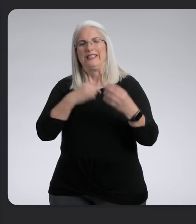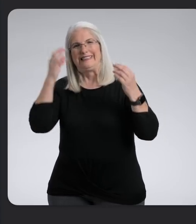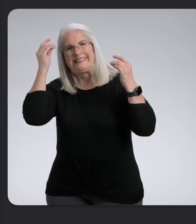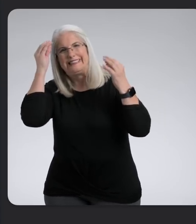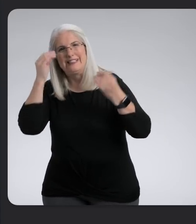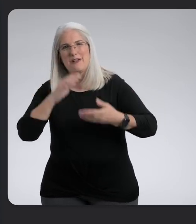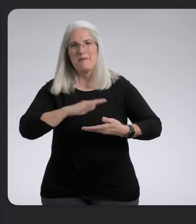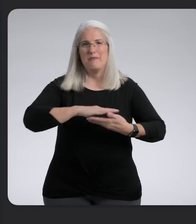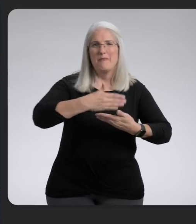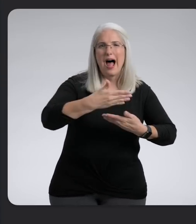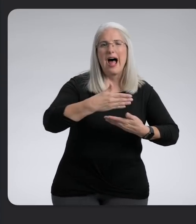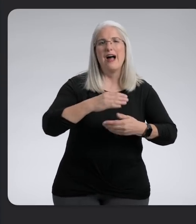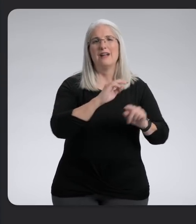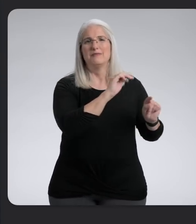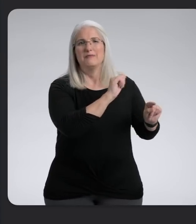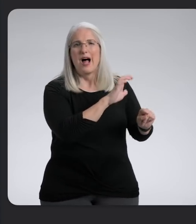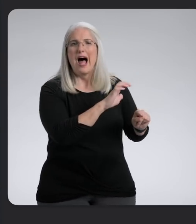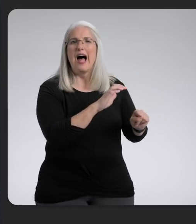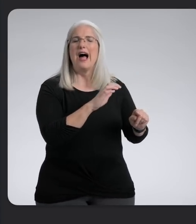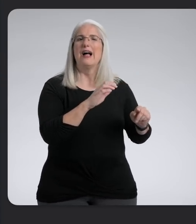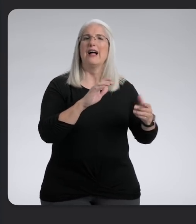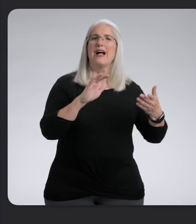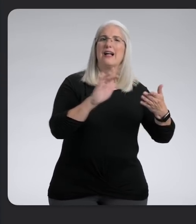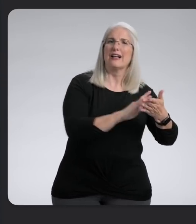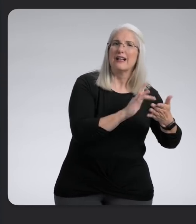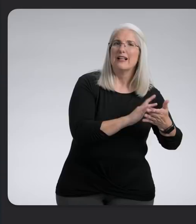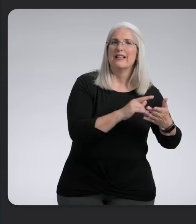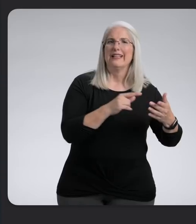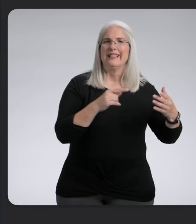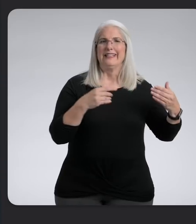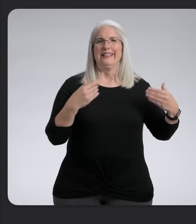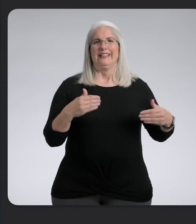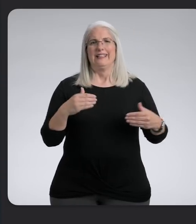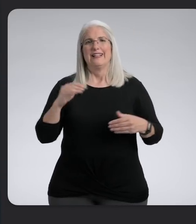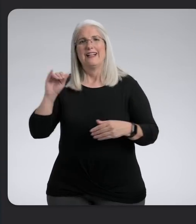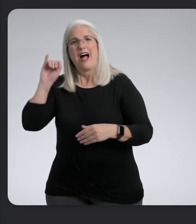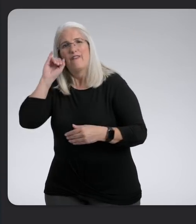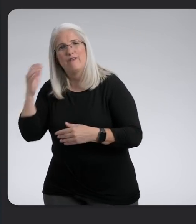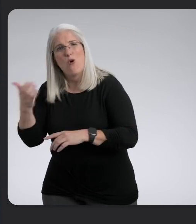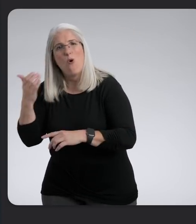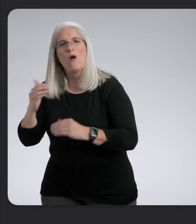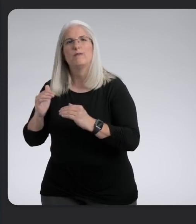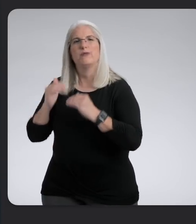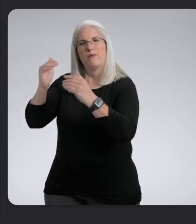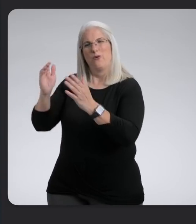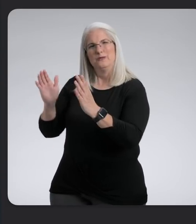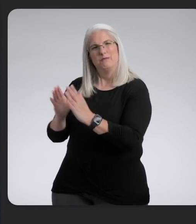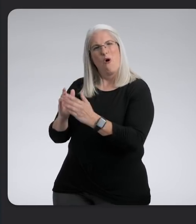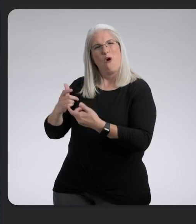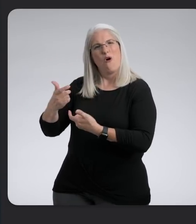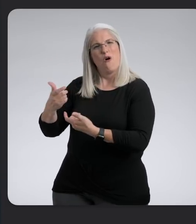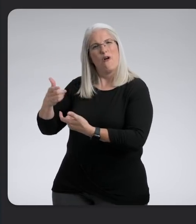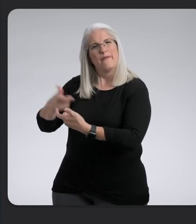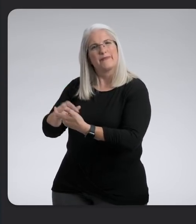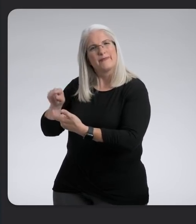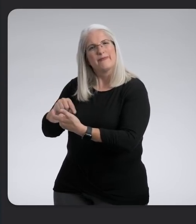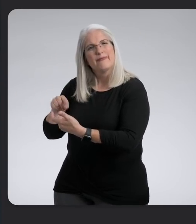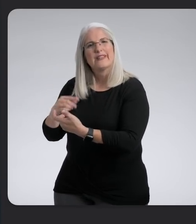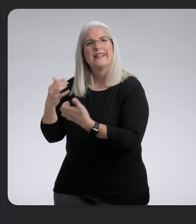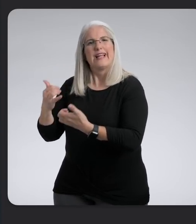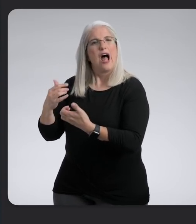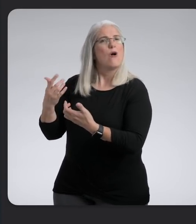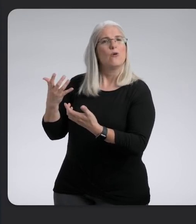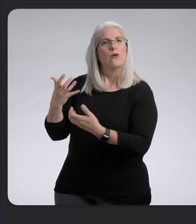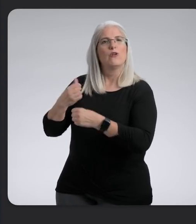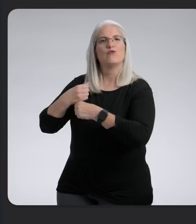and iPad and pushed the envelope even further. For this smaller screen size, we're introducing something that's easier to reach